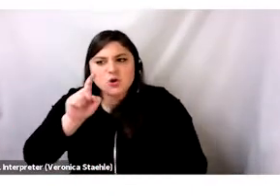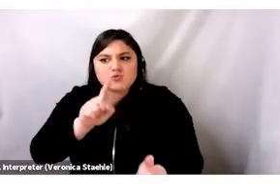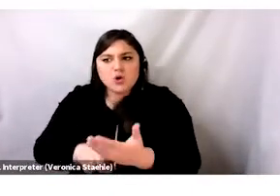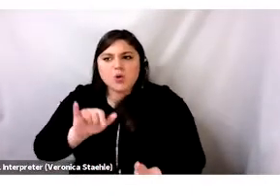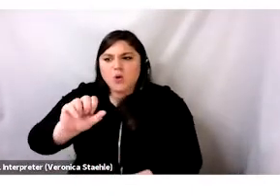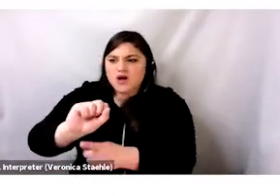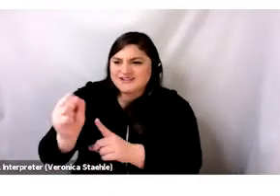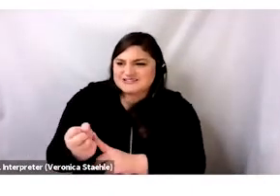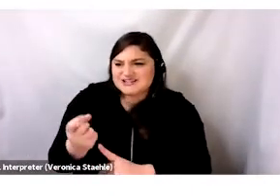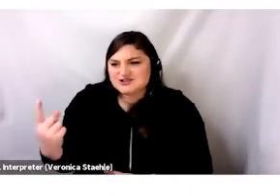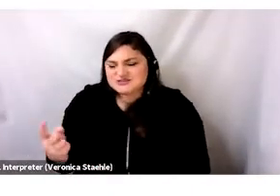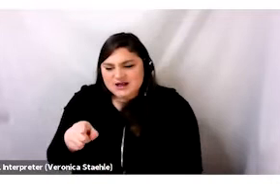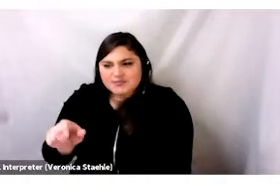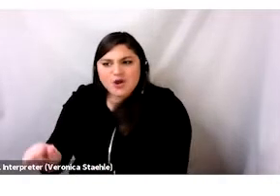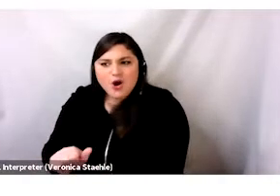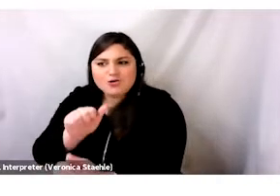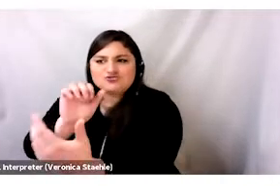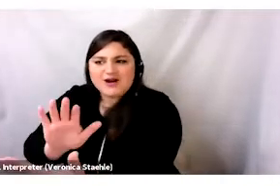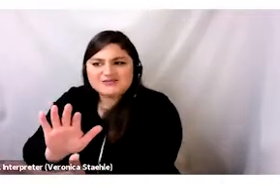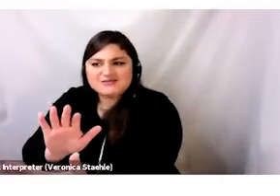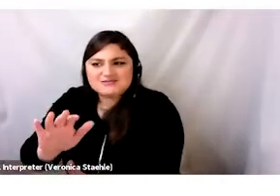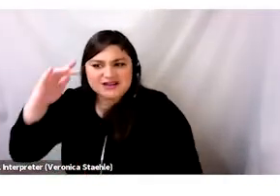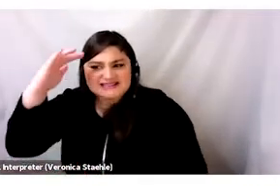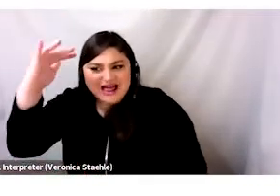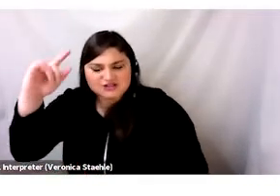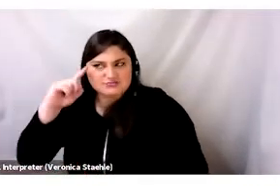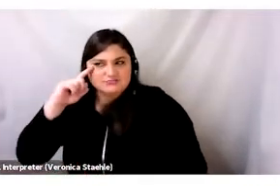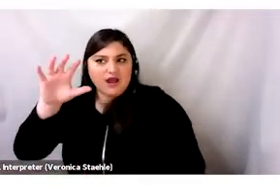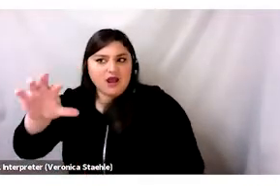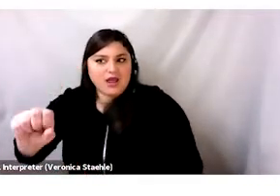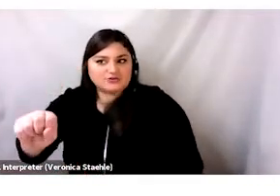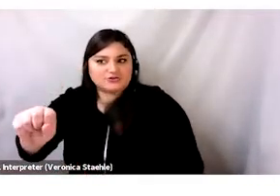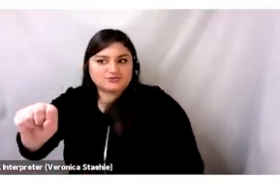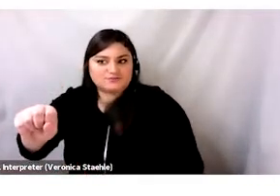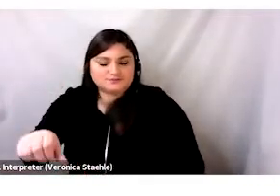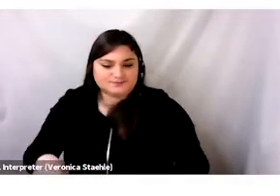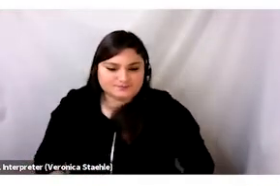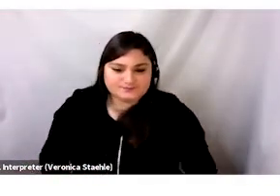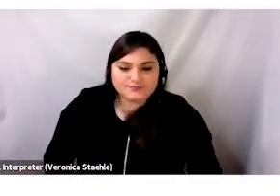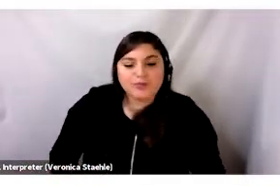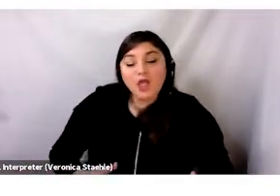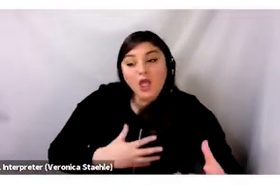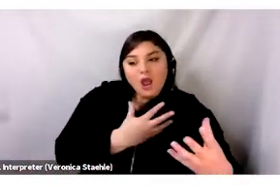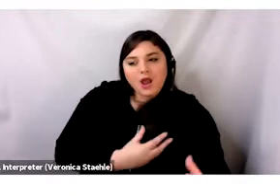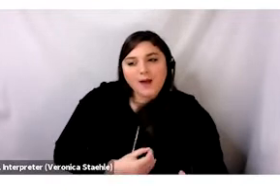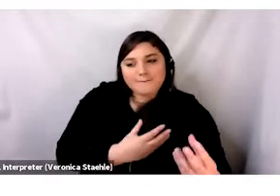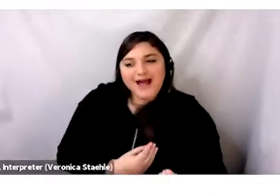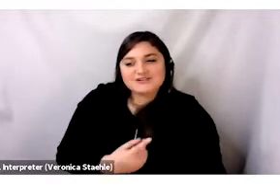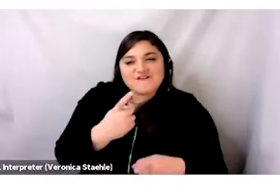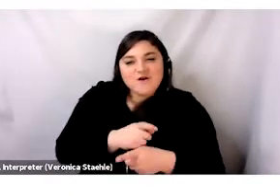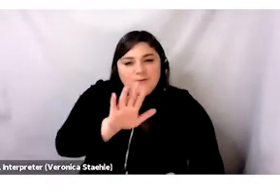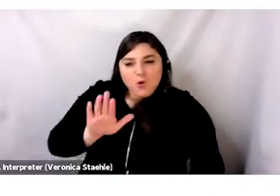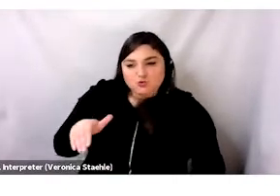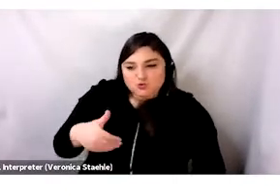to be addressed. Compassion arises from that deep understanding of interbeing, that deep solidarity